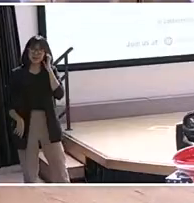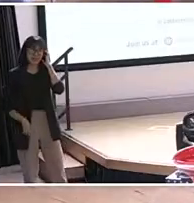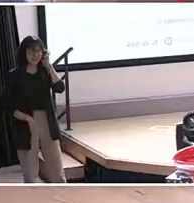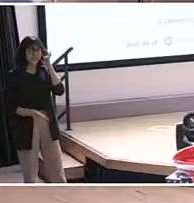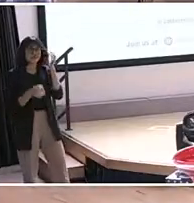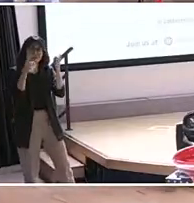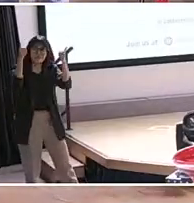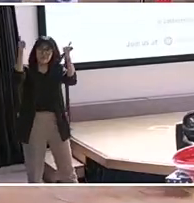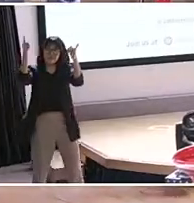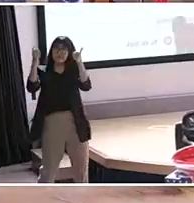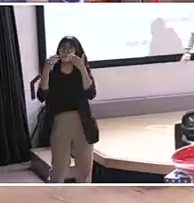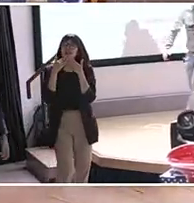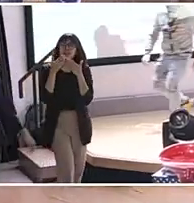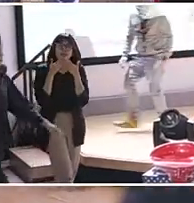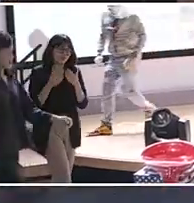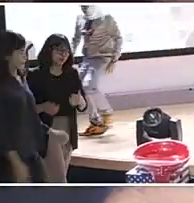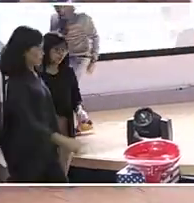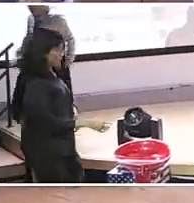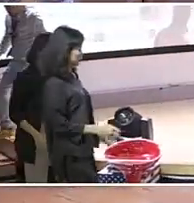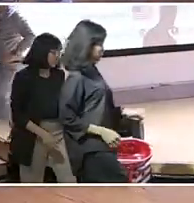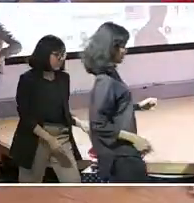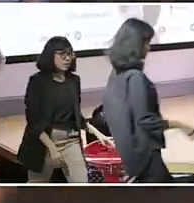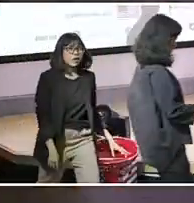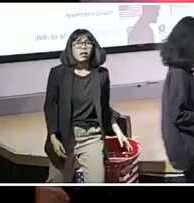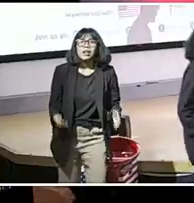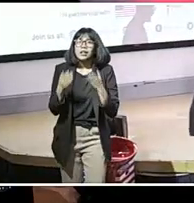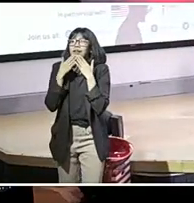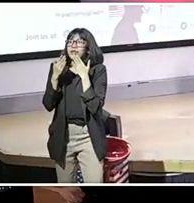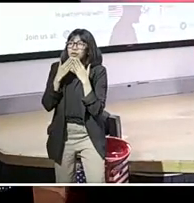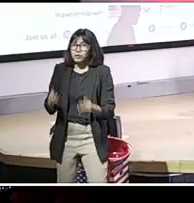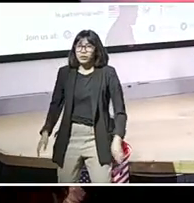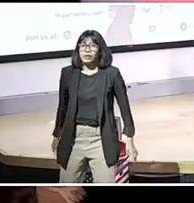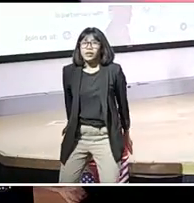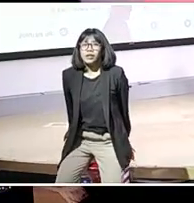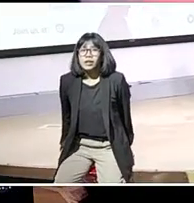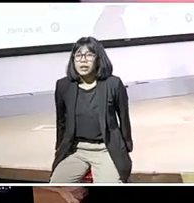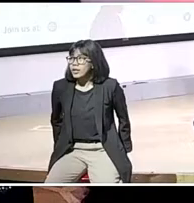Okay guys, you may be seated again, thank you.